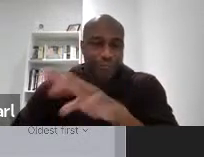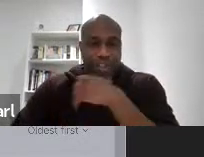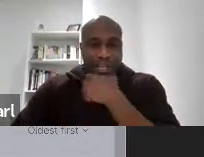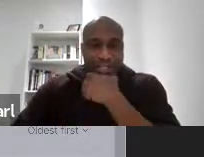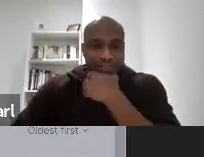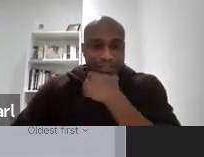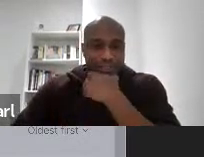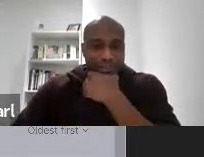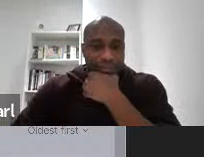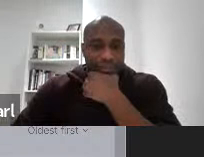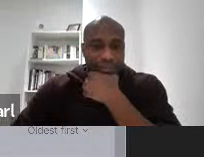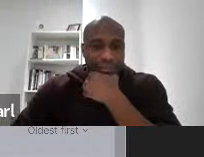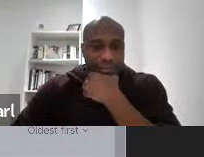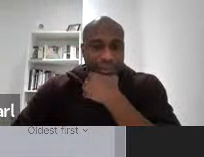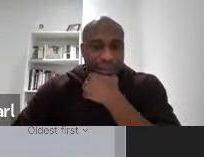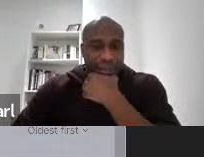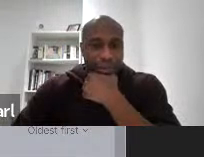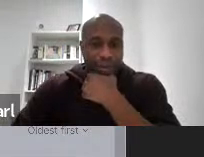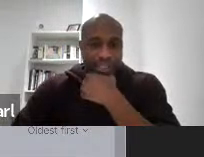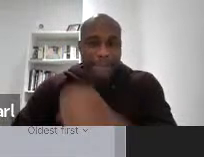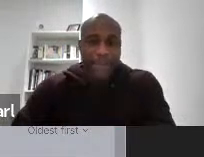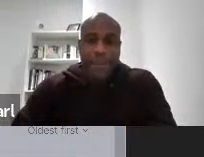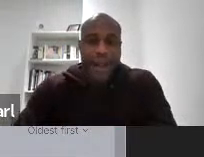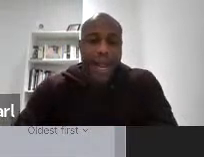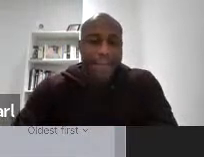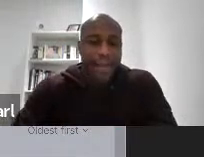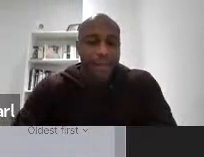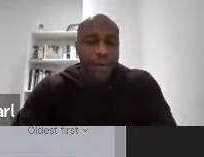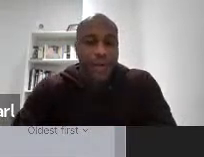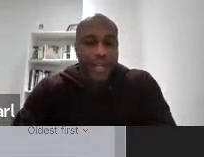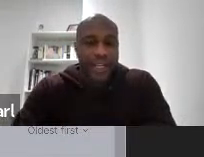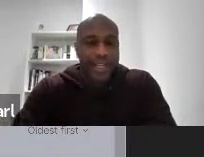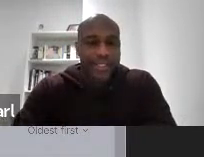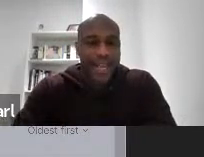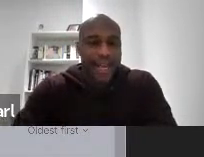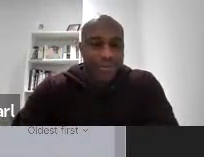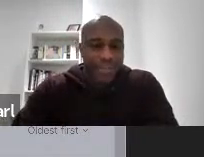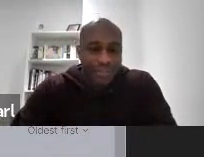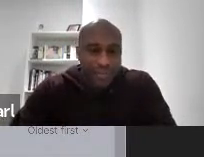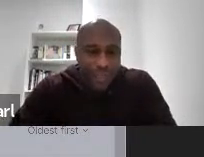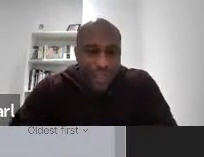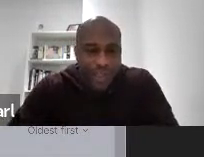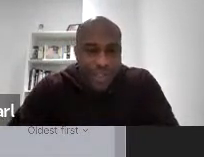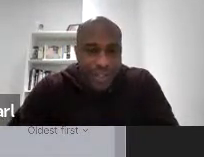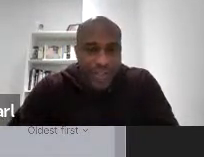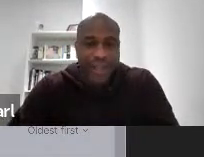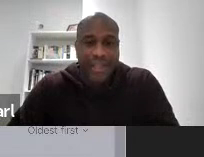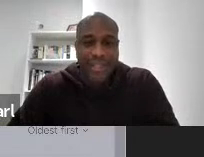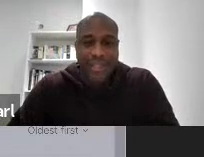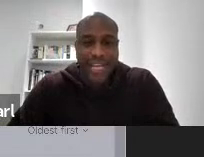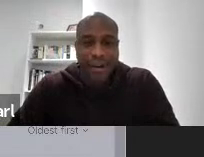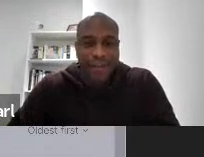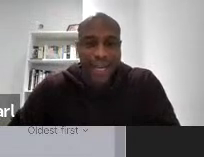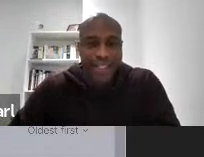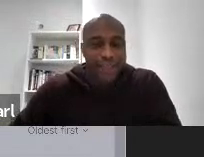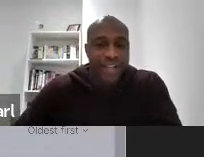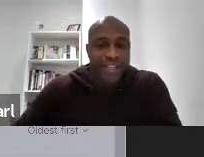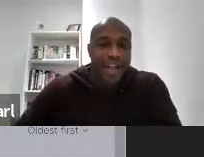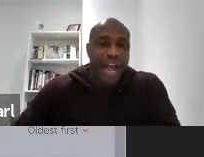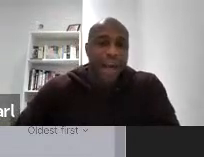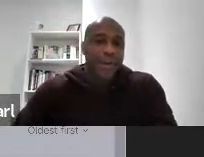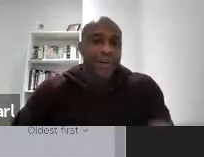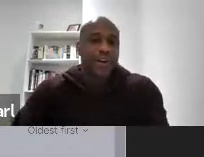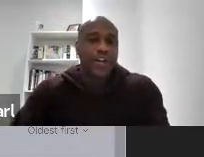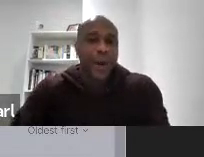a new project. We'll create a mobile app and we'll call it Eat Out because that is the name of our landing